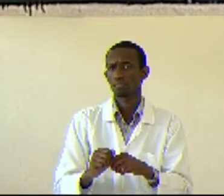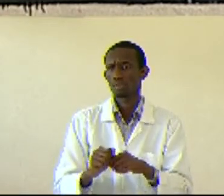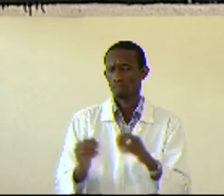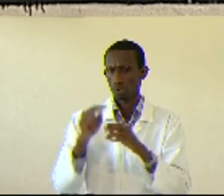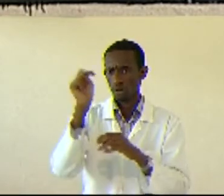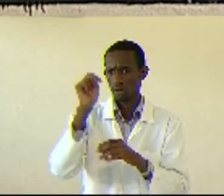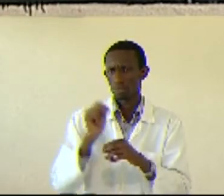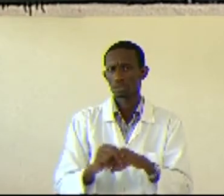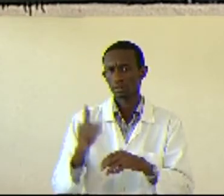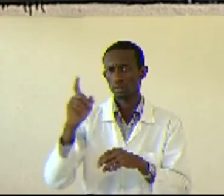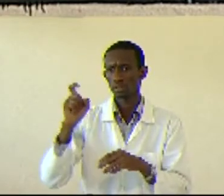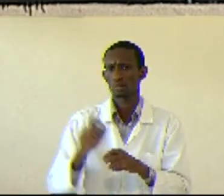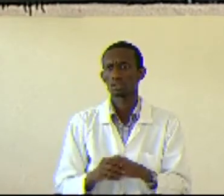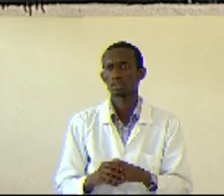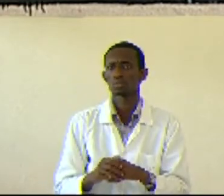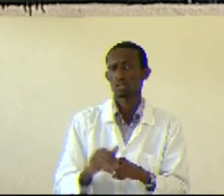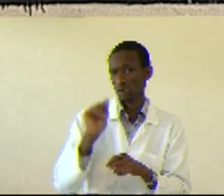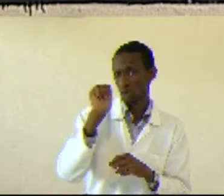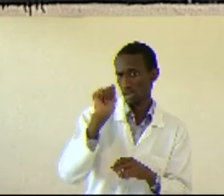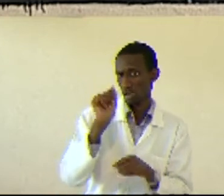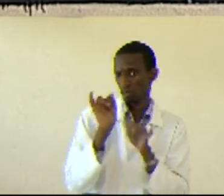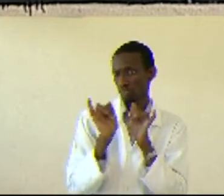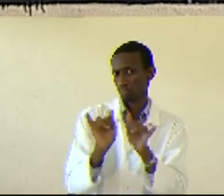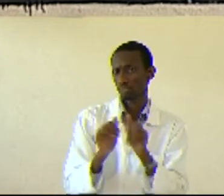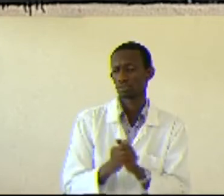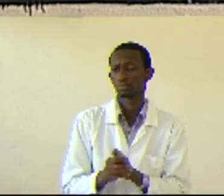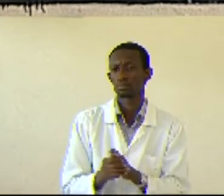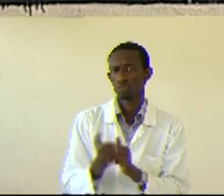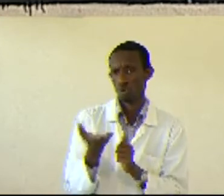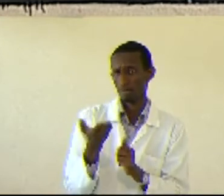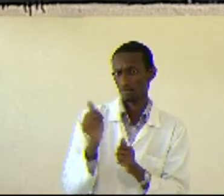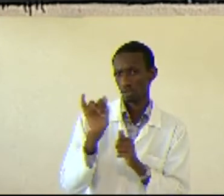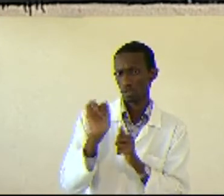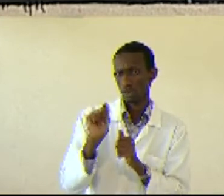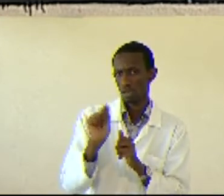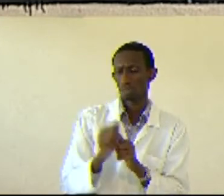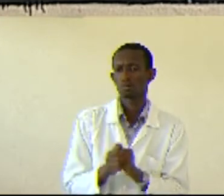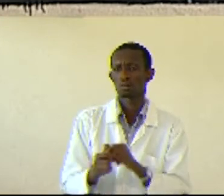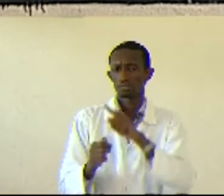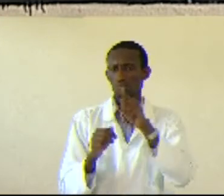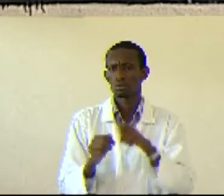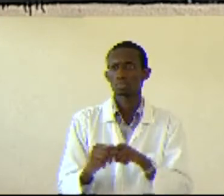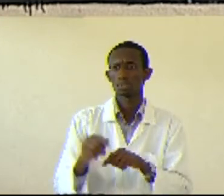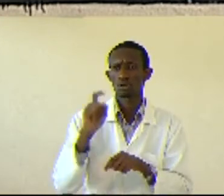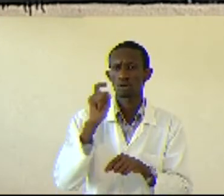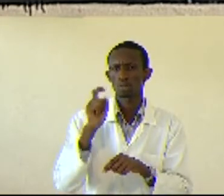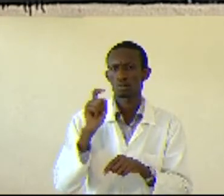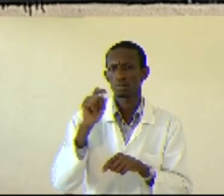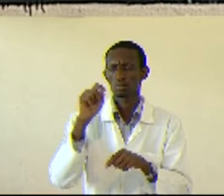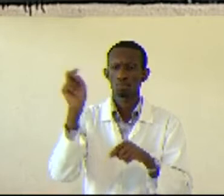dx, a is a constant, I'll be having a, then integral of x power